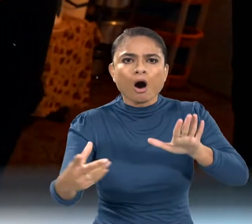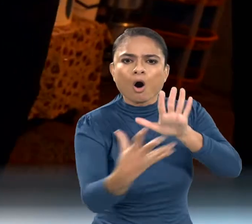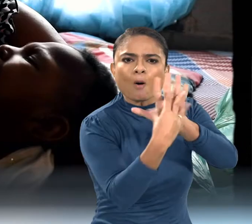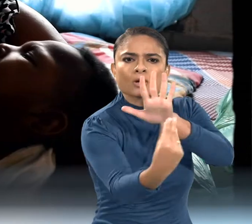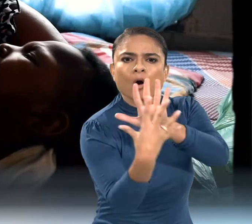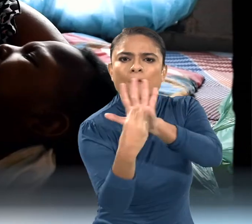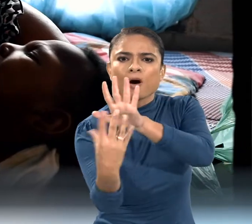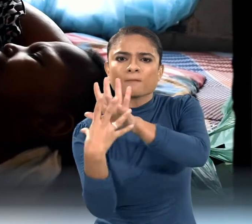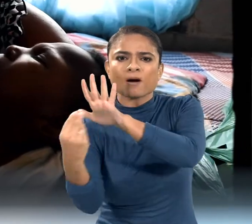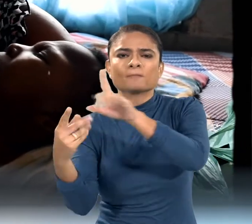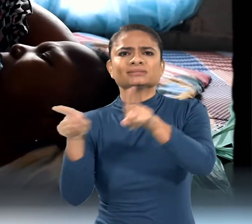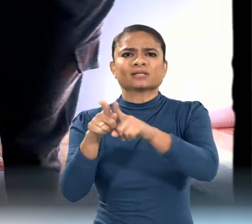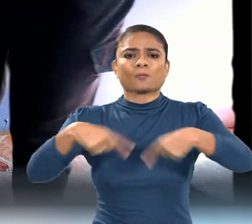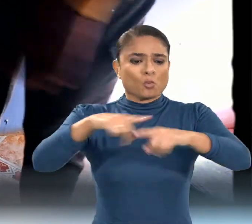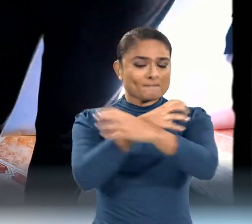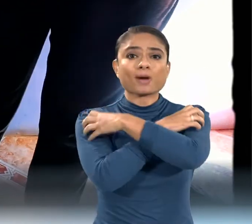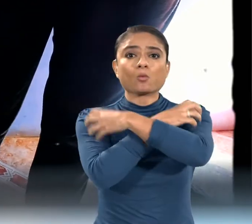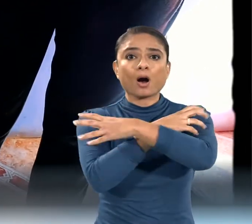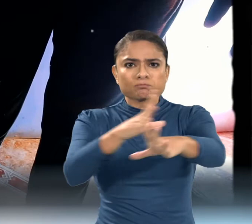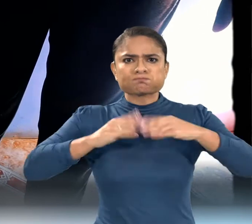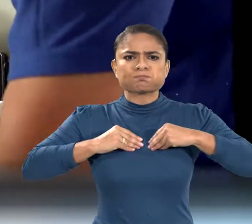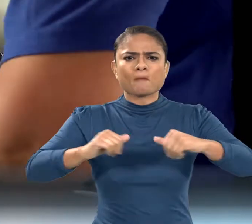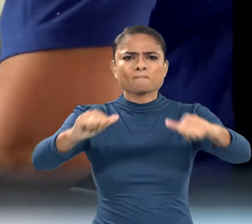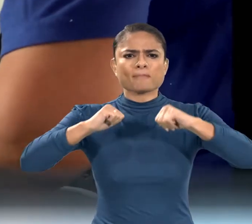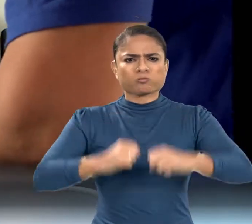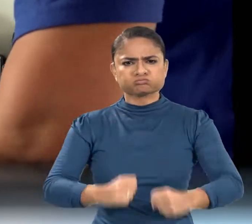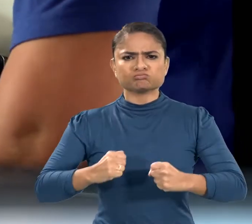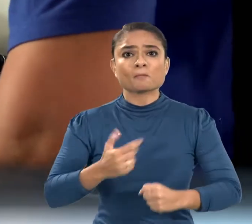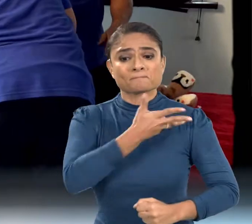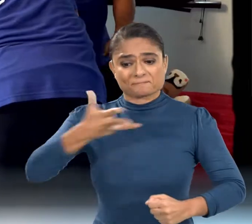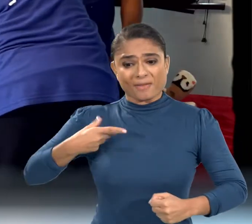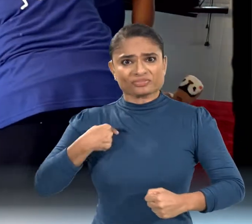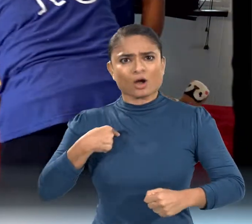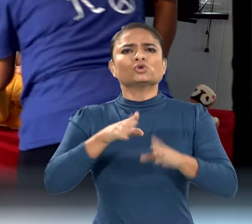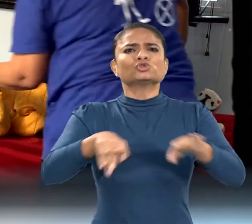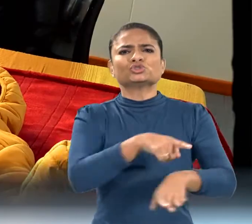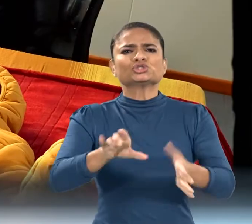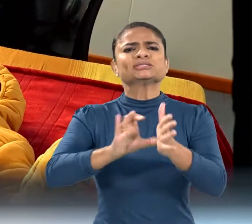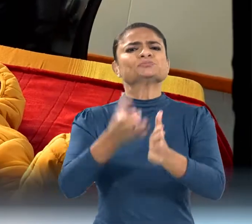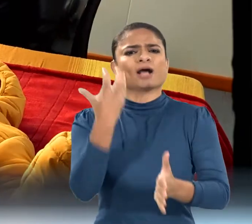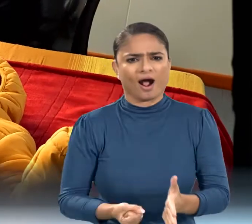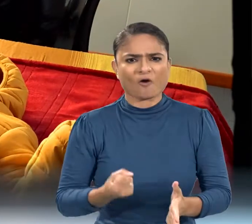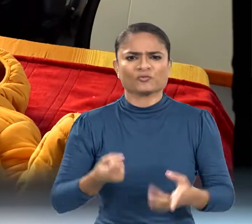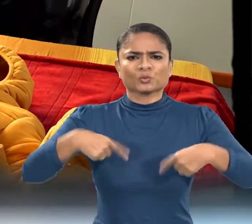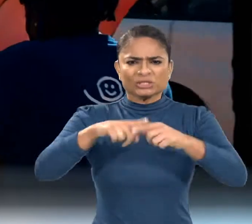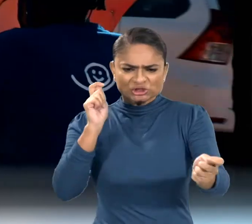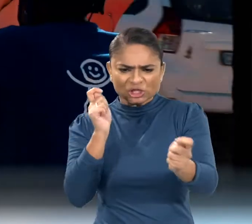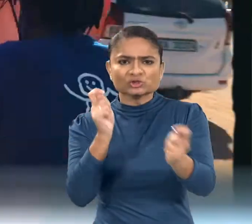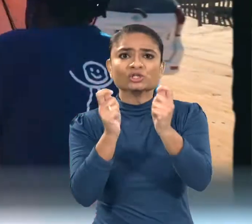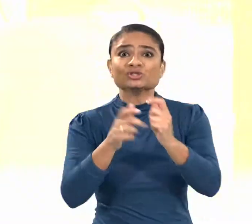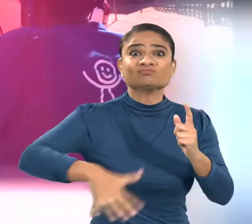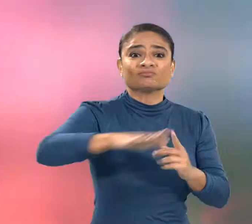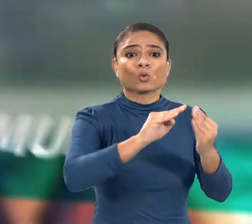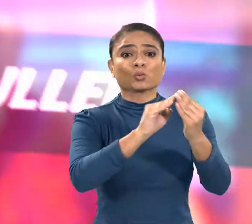impact and footprint. In particular, how power is being handed back to mothers of children with disabilities as change agents in